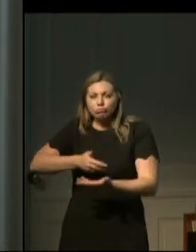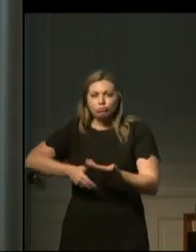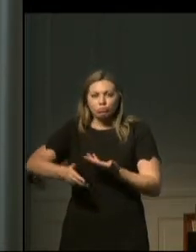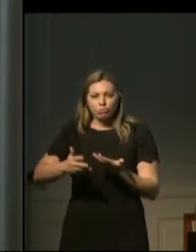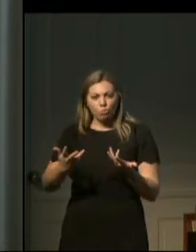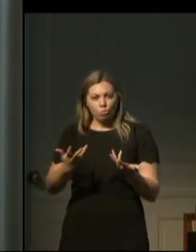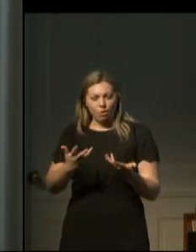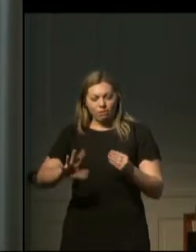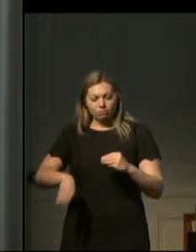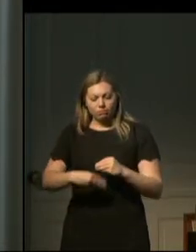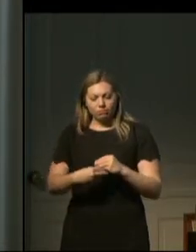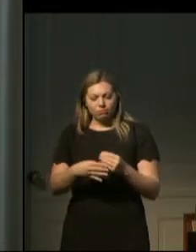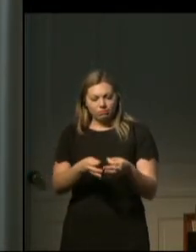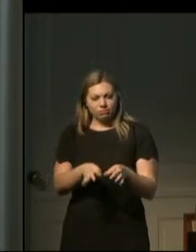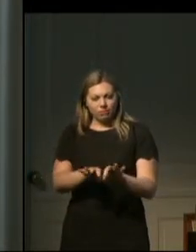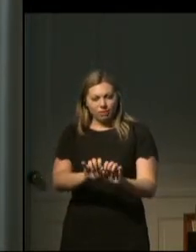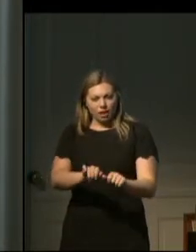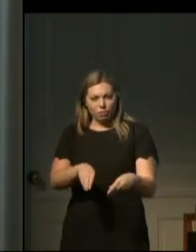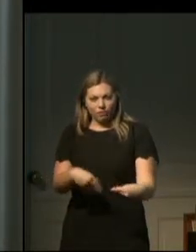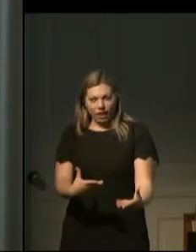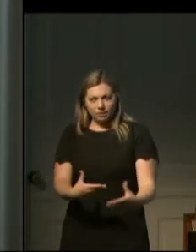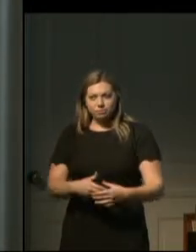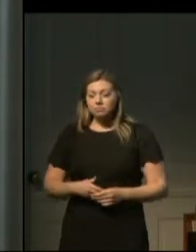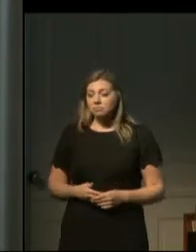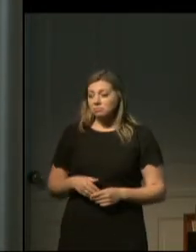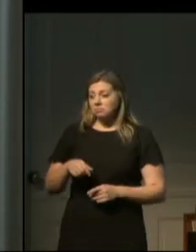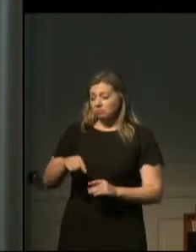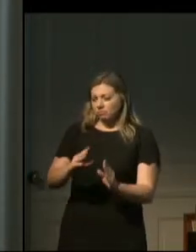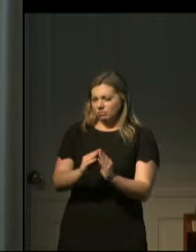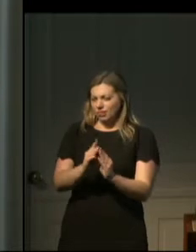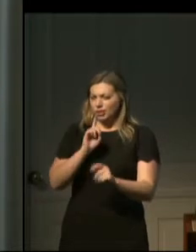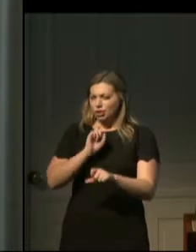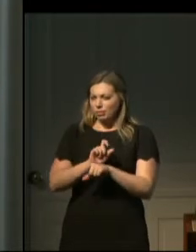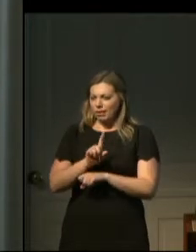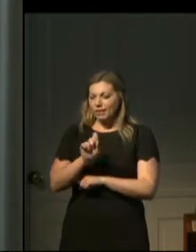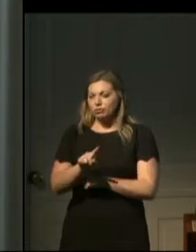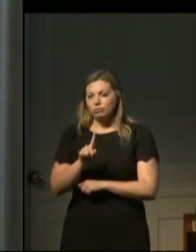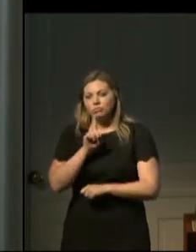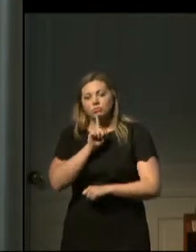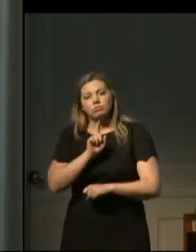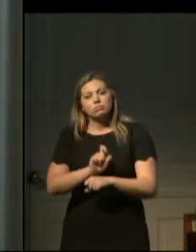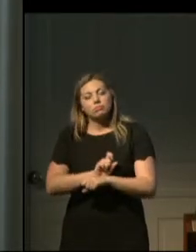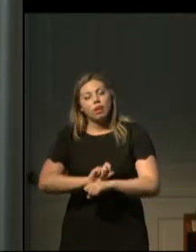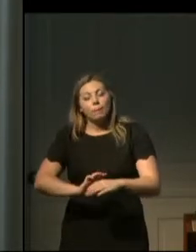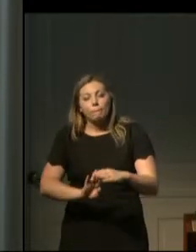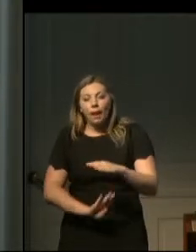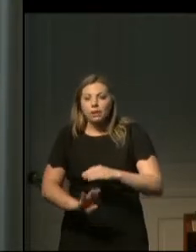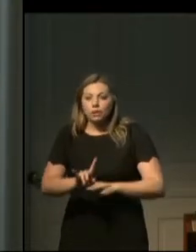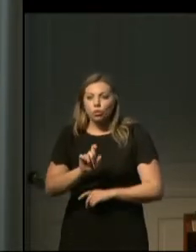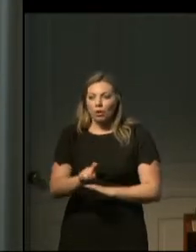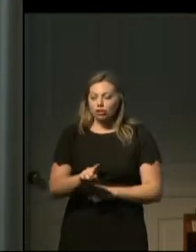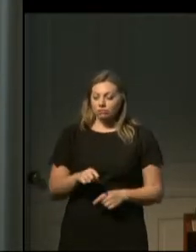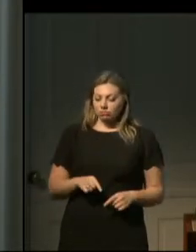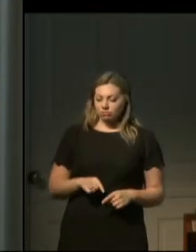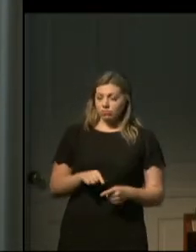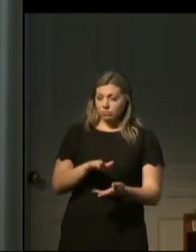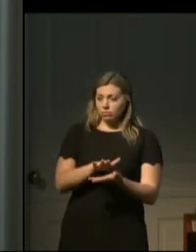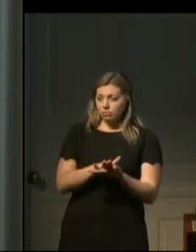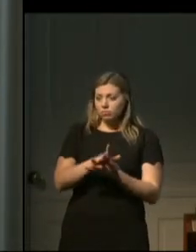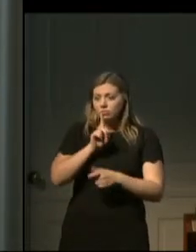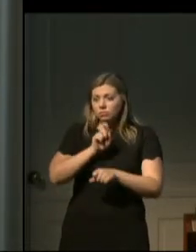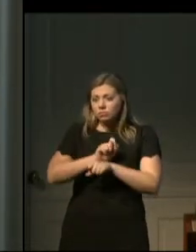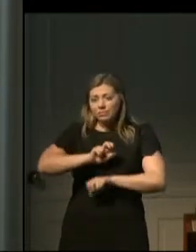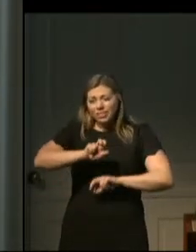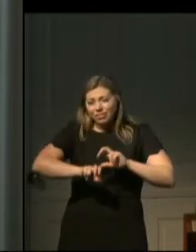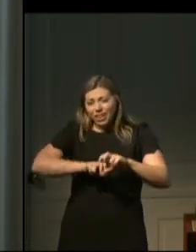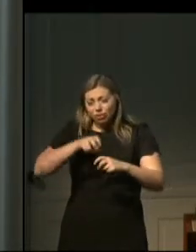value does it provide? So this session is really asking a very fundamental question. Schools are making a tremendous investment